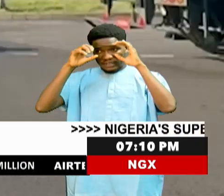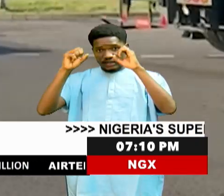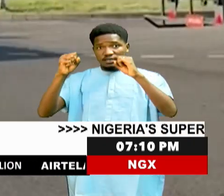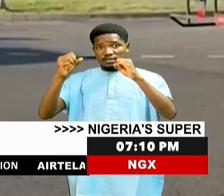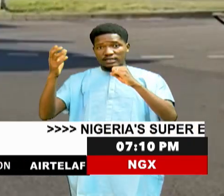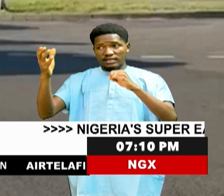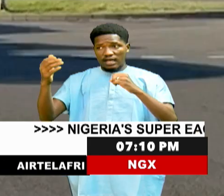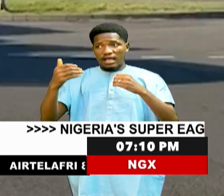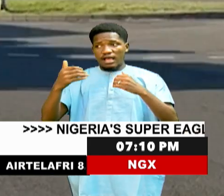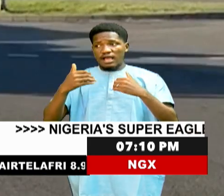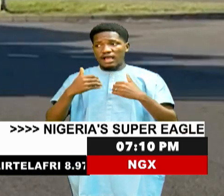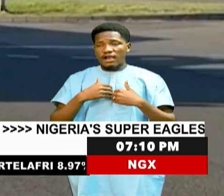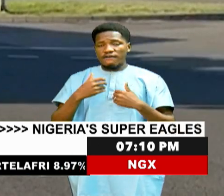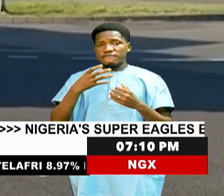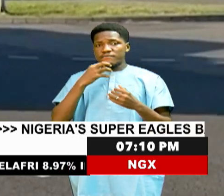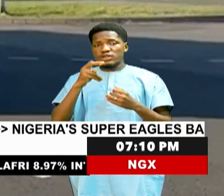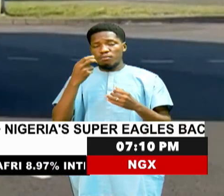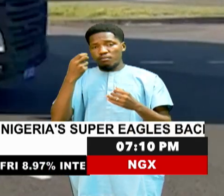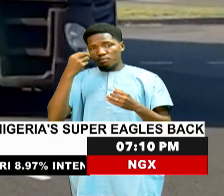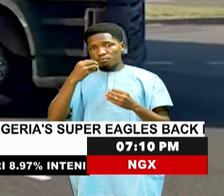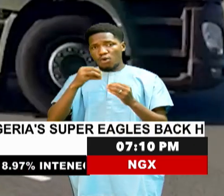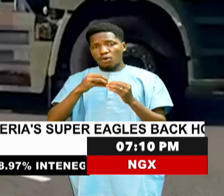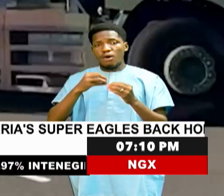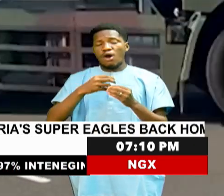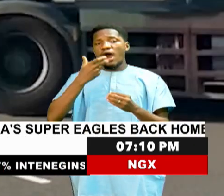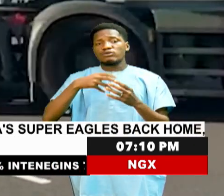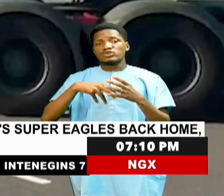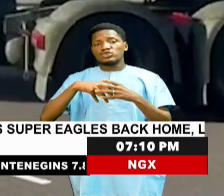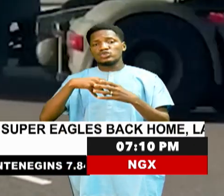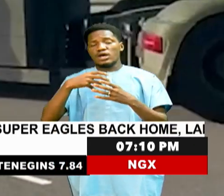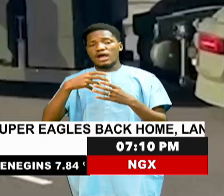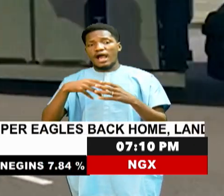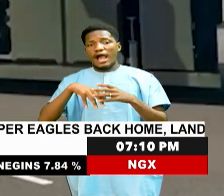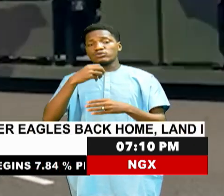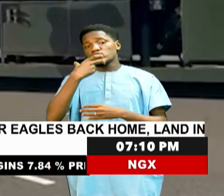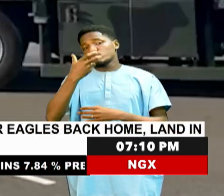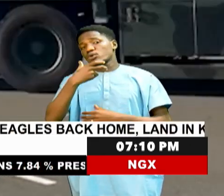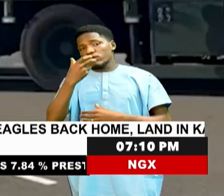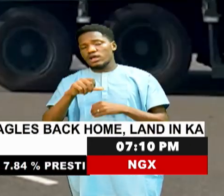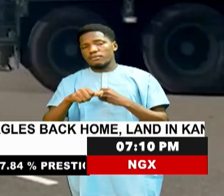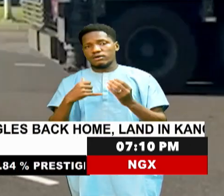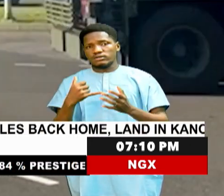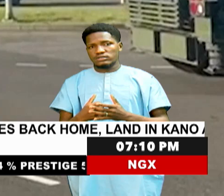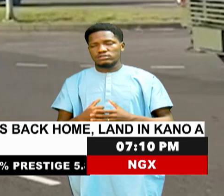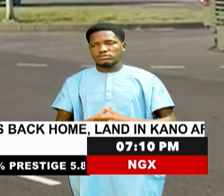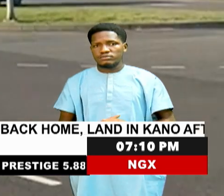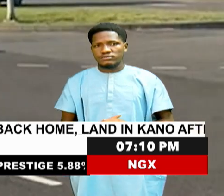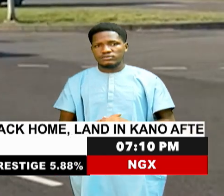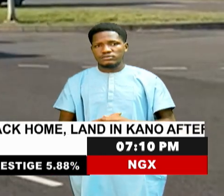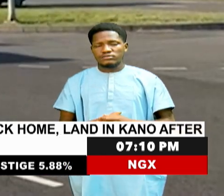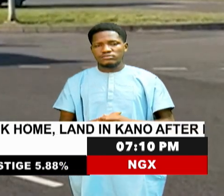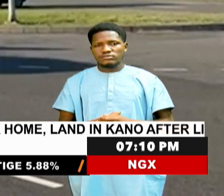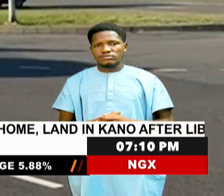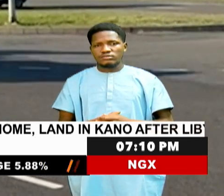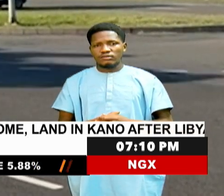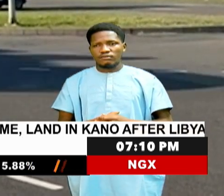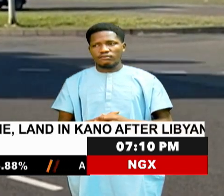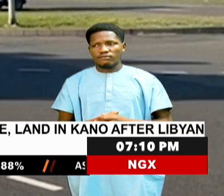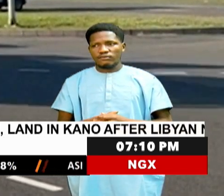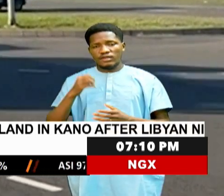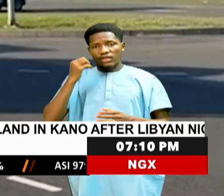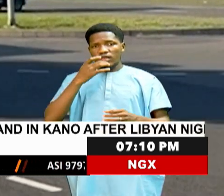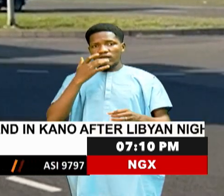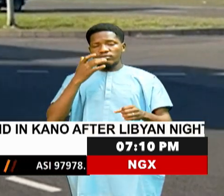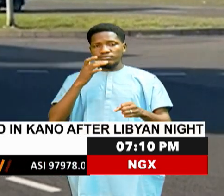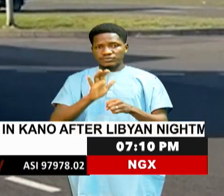Taiwan's sovereignty, angering Beijing, which calls him a separatist. Lai vowed Monday to protect democratic Taiwan